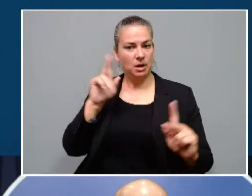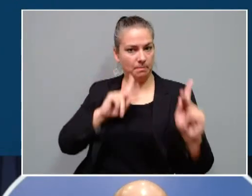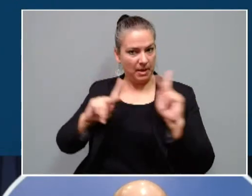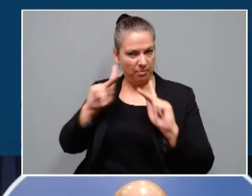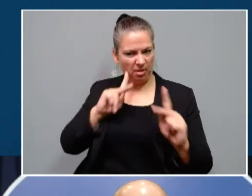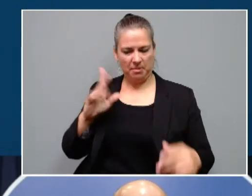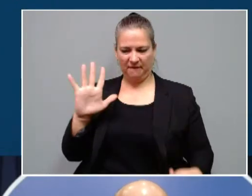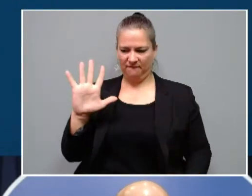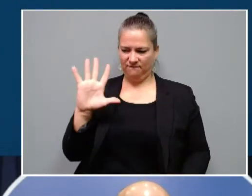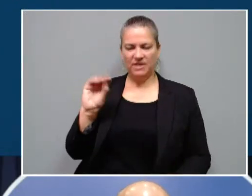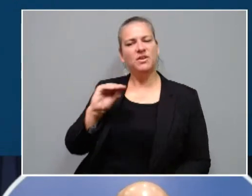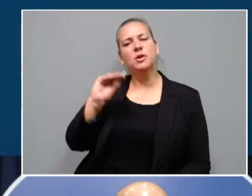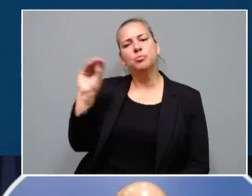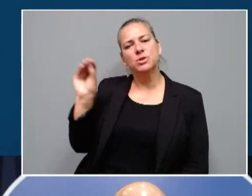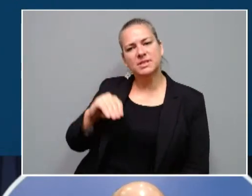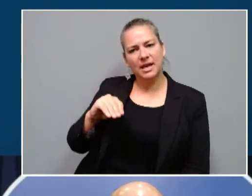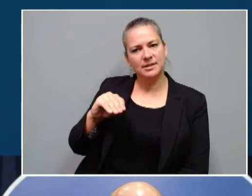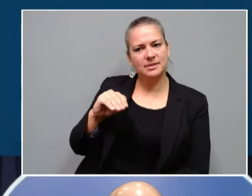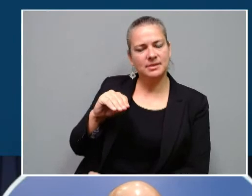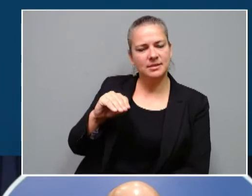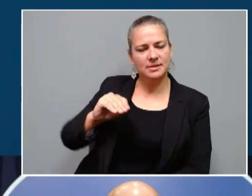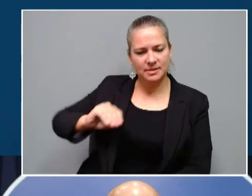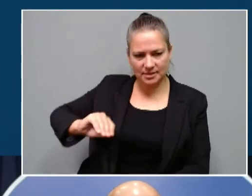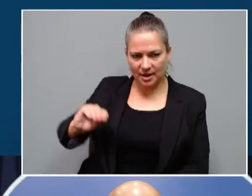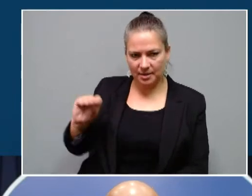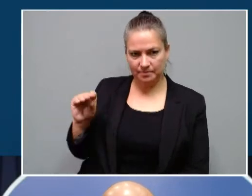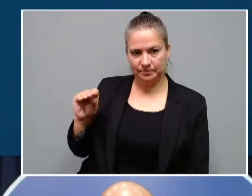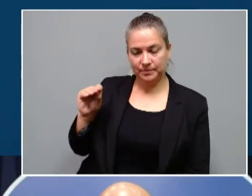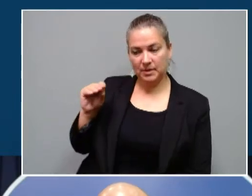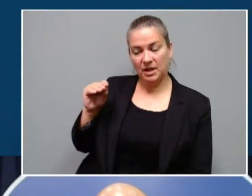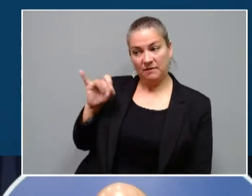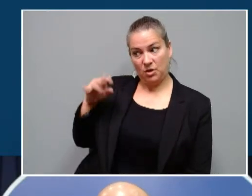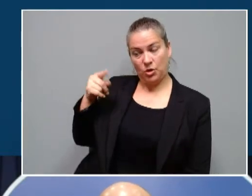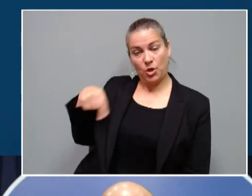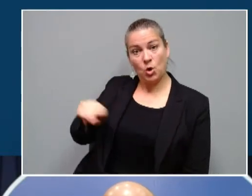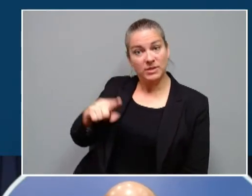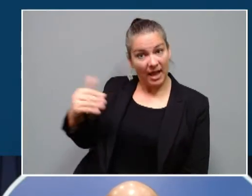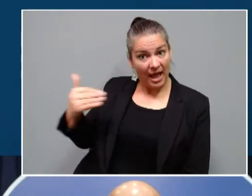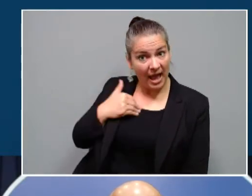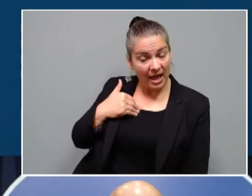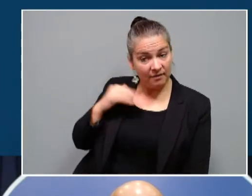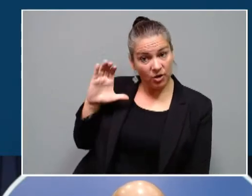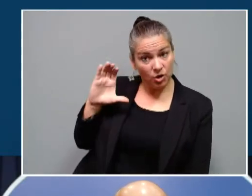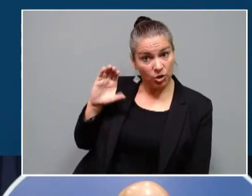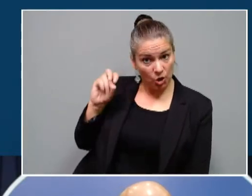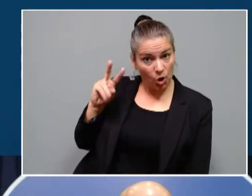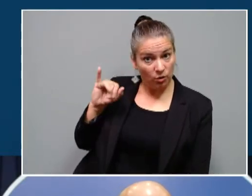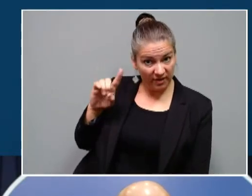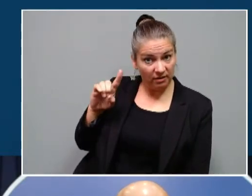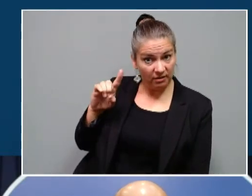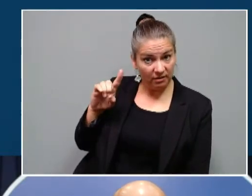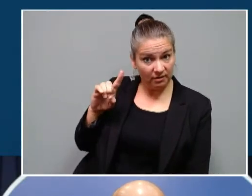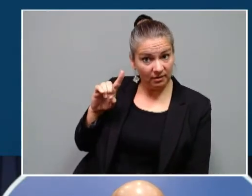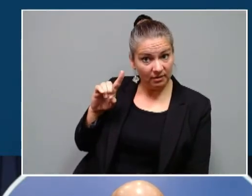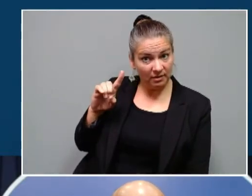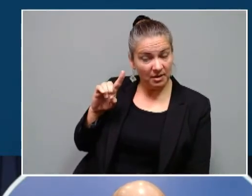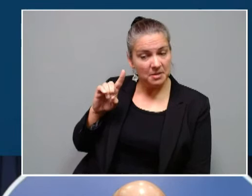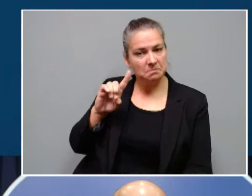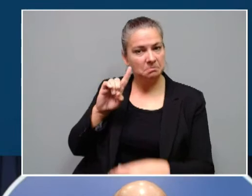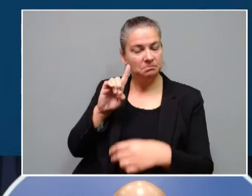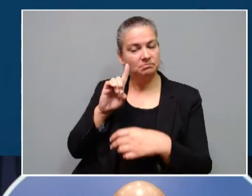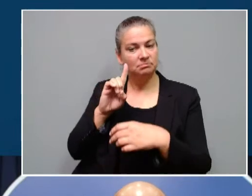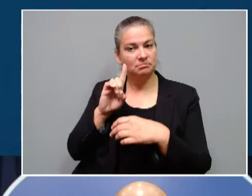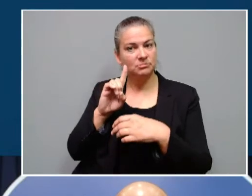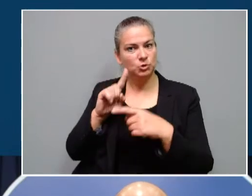50% reduction in those who had mild to moderate COVID progressing to severe COVID. This